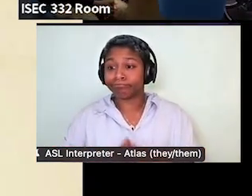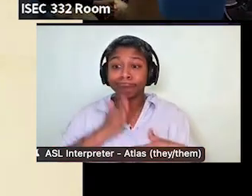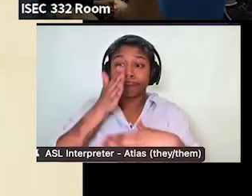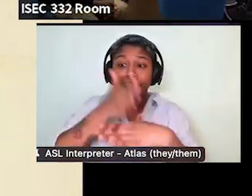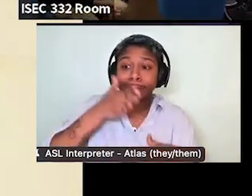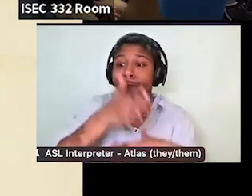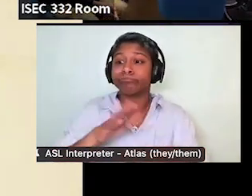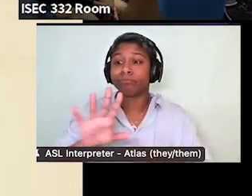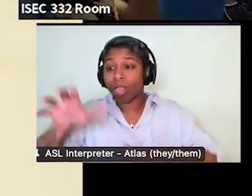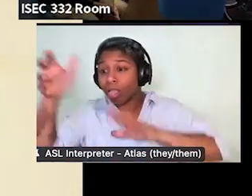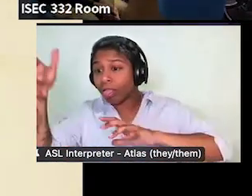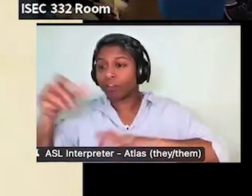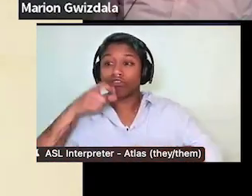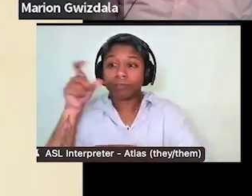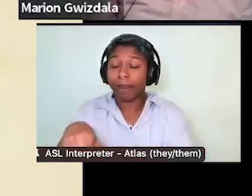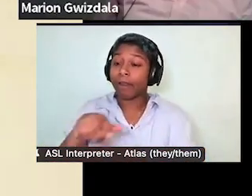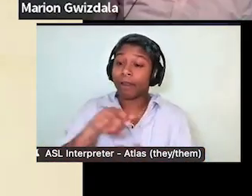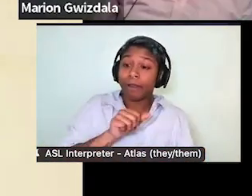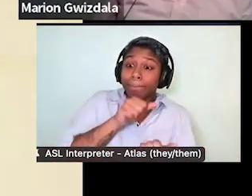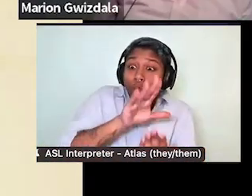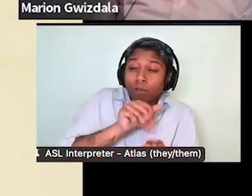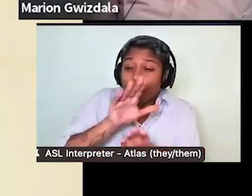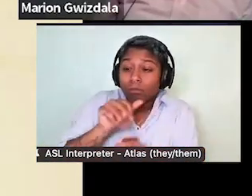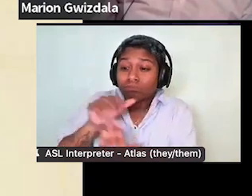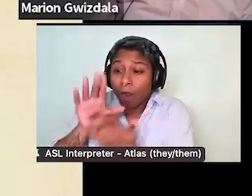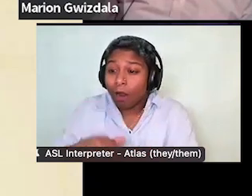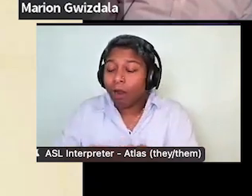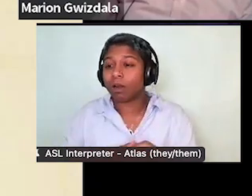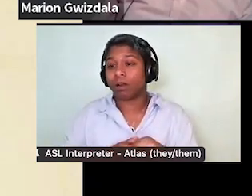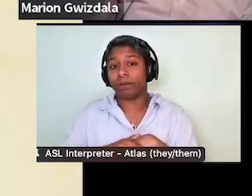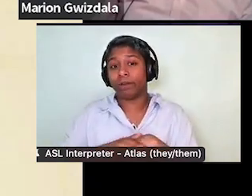it shouldn't bark. It shouldn't approach other people.